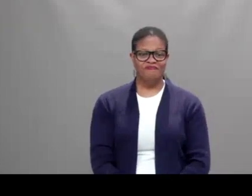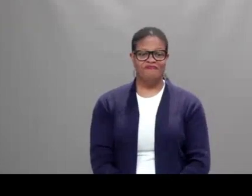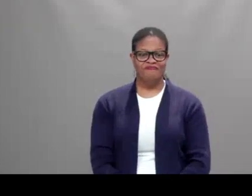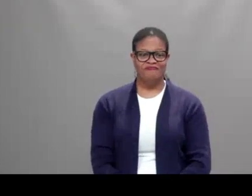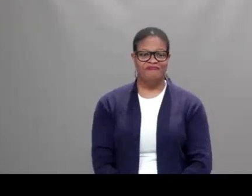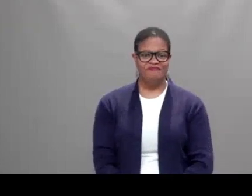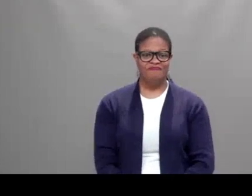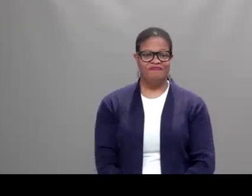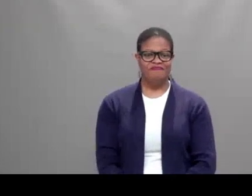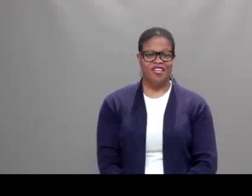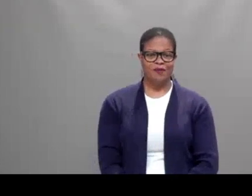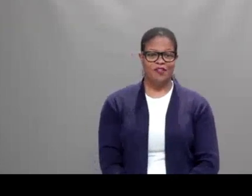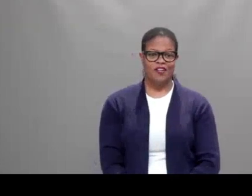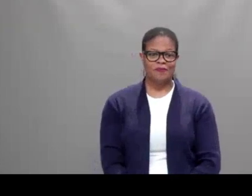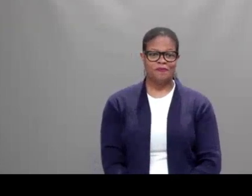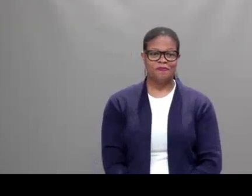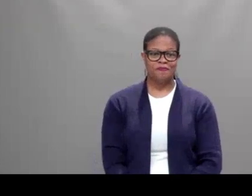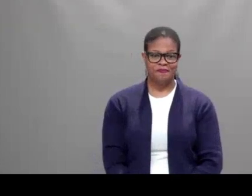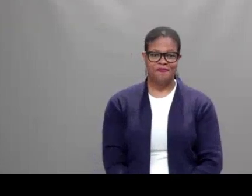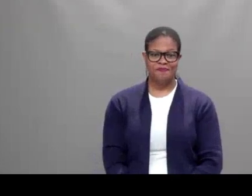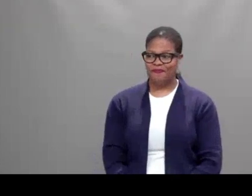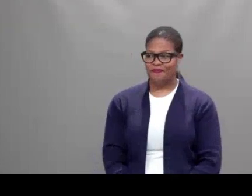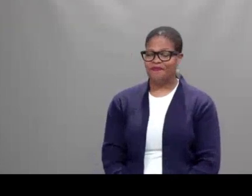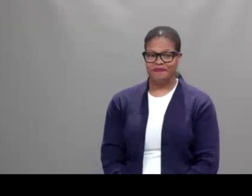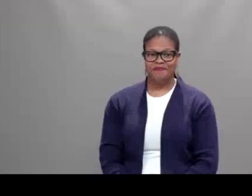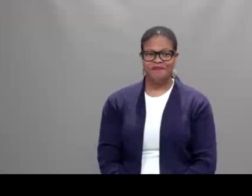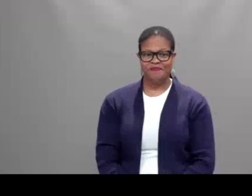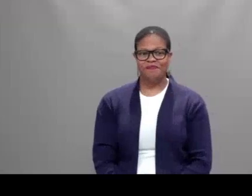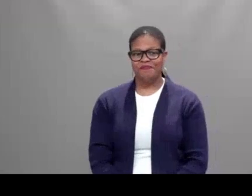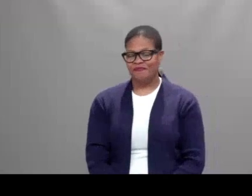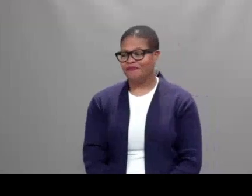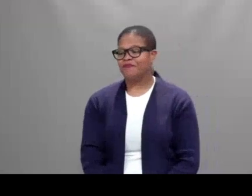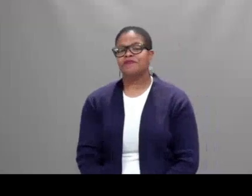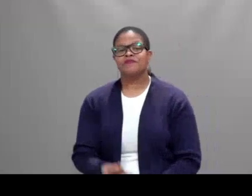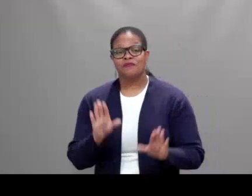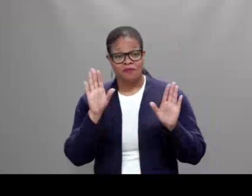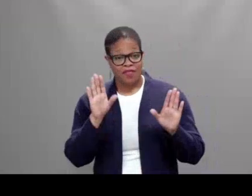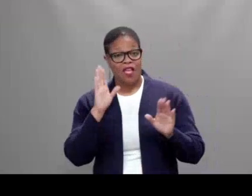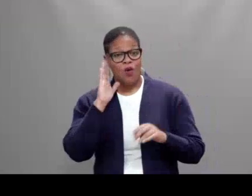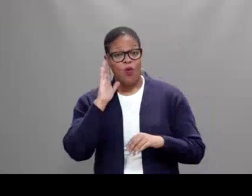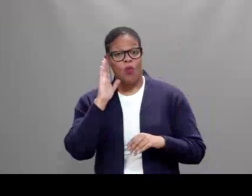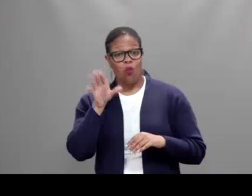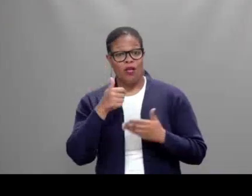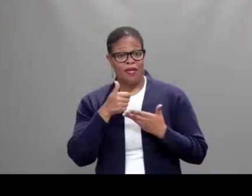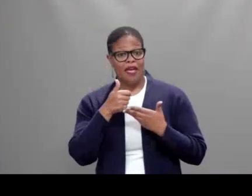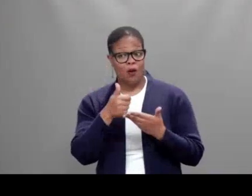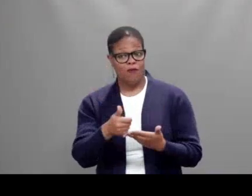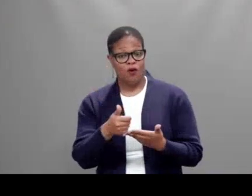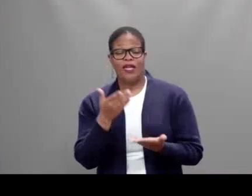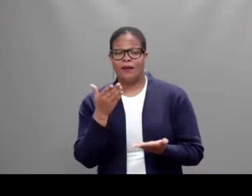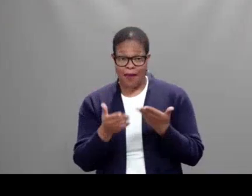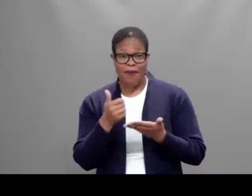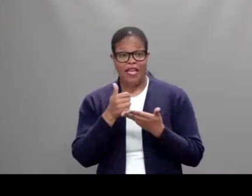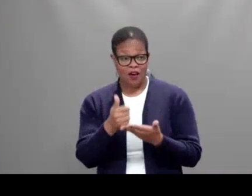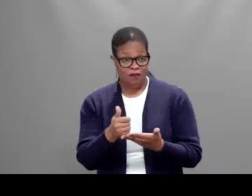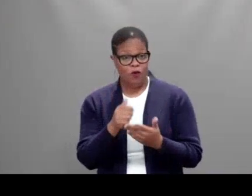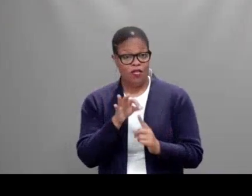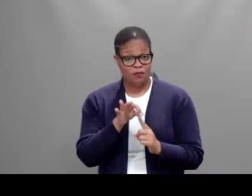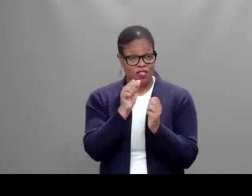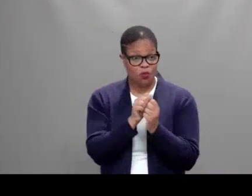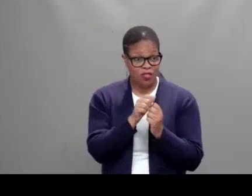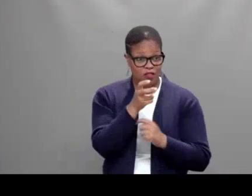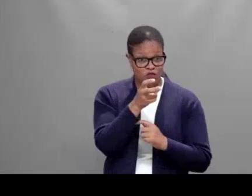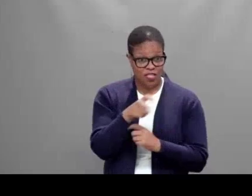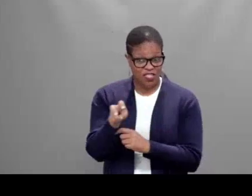may I chime in on something? Yes, I'm please. sorry. No problem. Would it be helpful, it might be helpful, especially with the transition